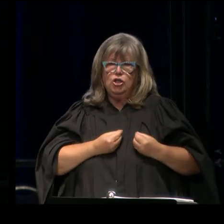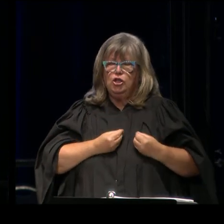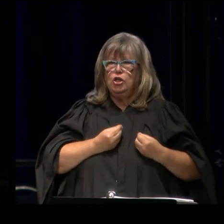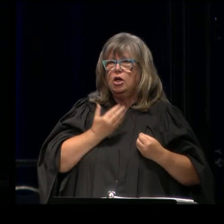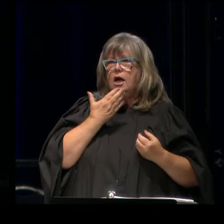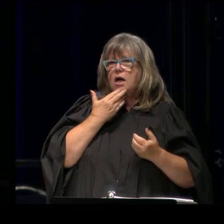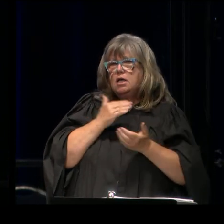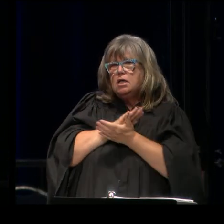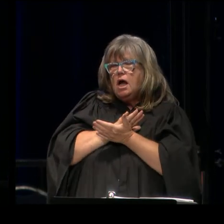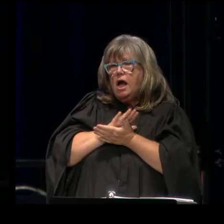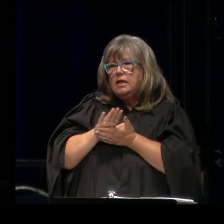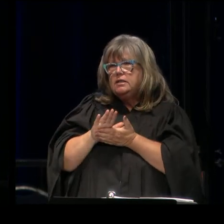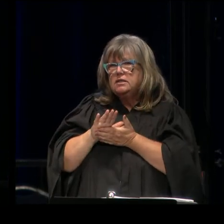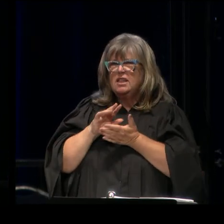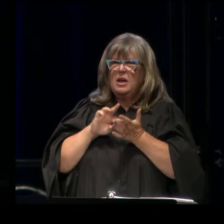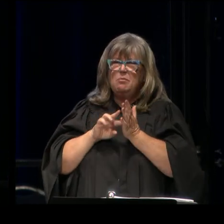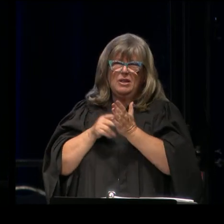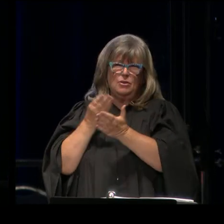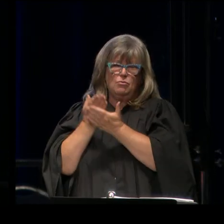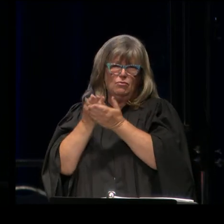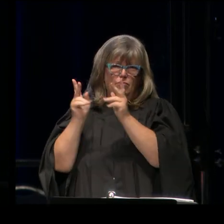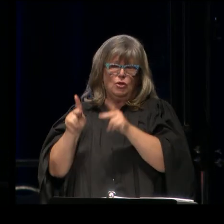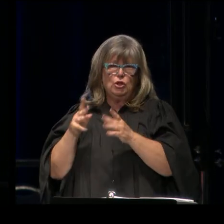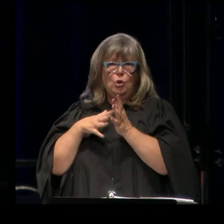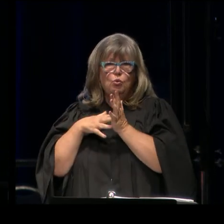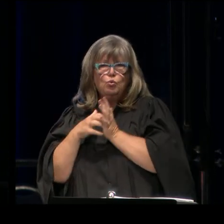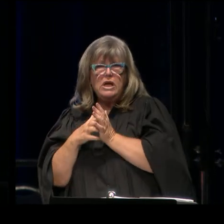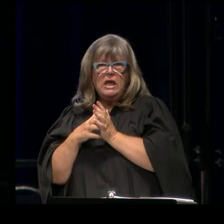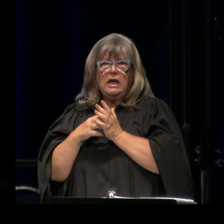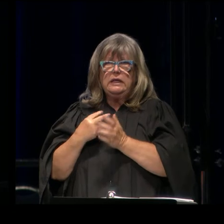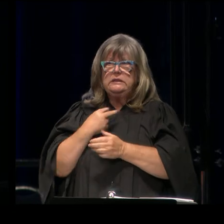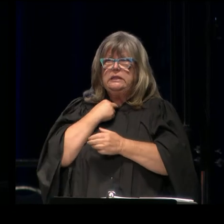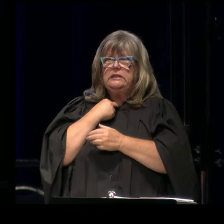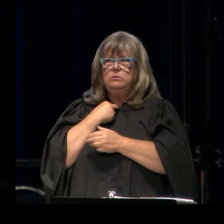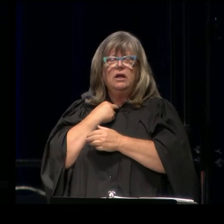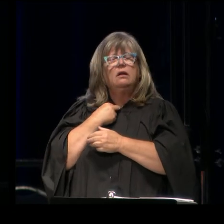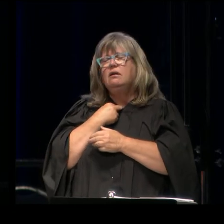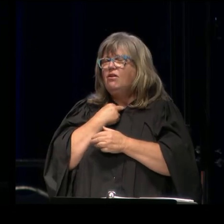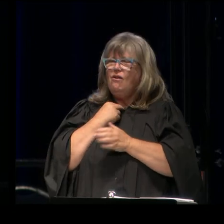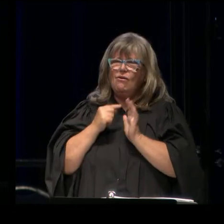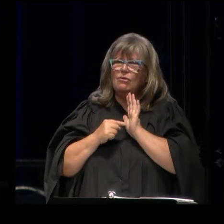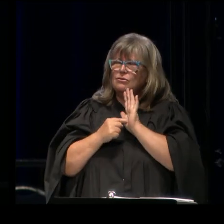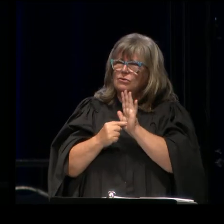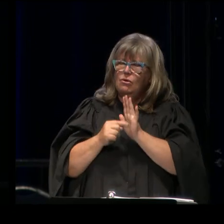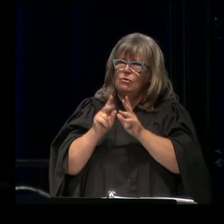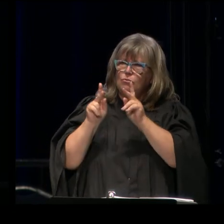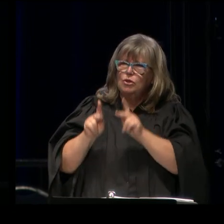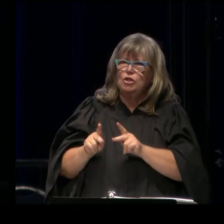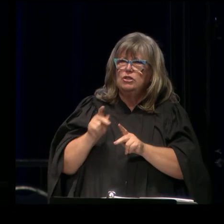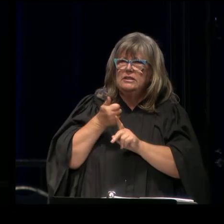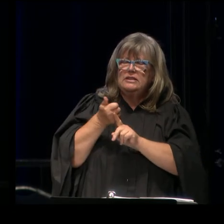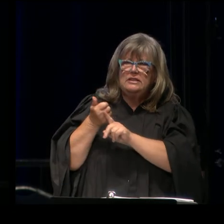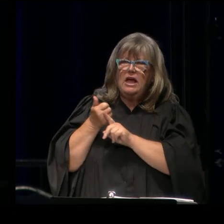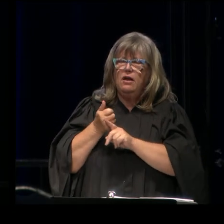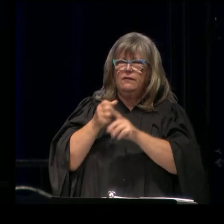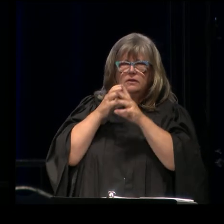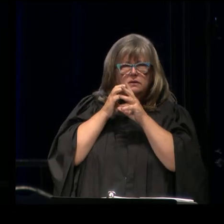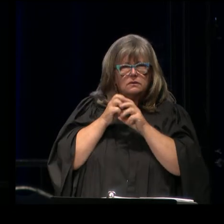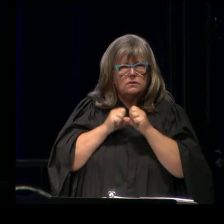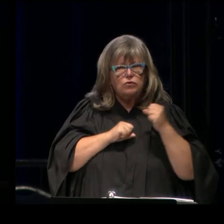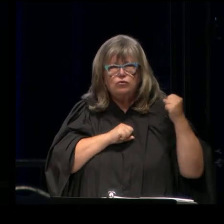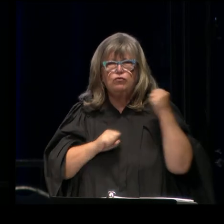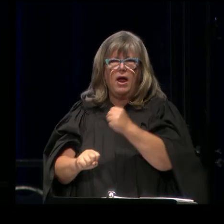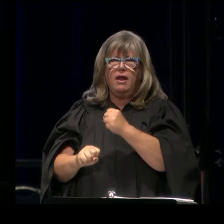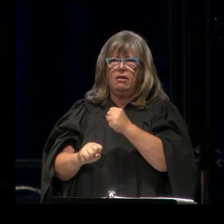signs of weakness and despair, but they are manifestations of strength and resolutions. People all